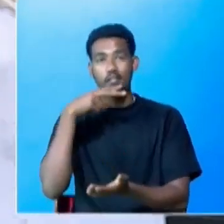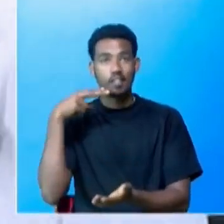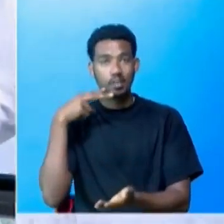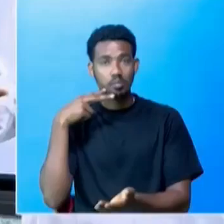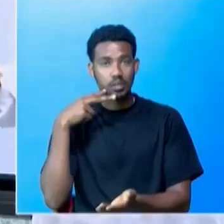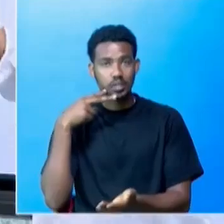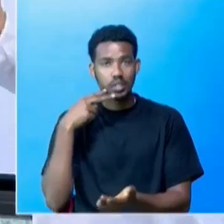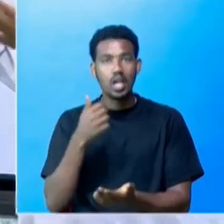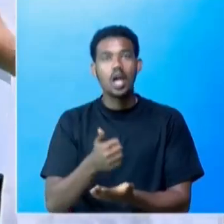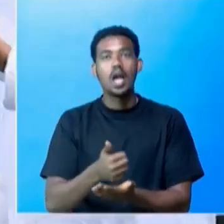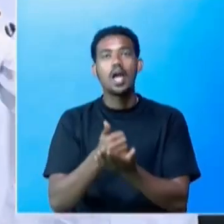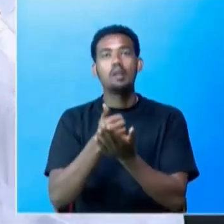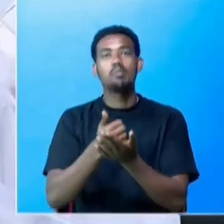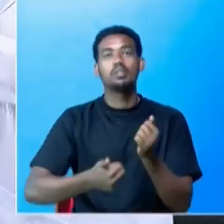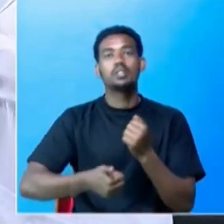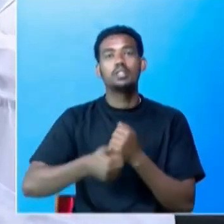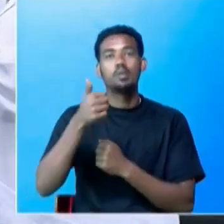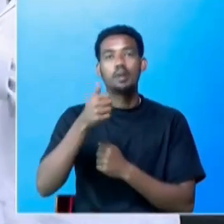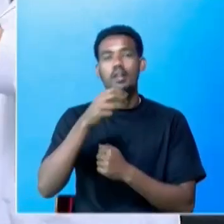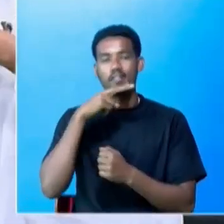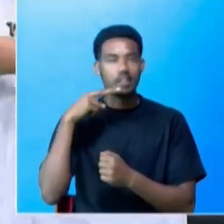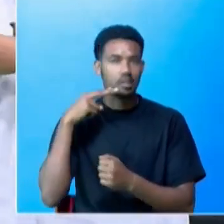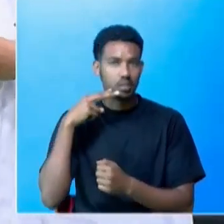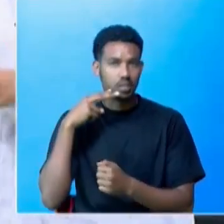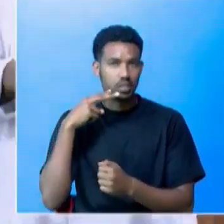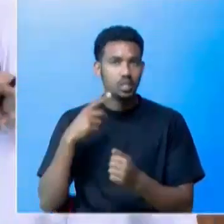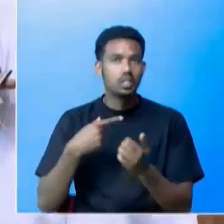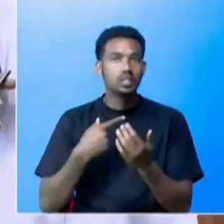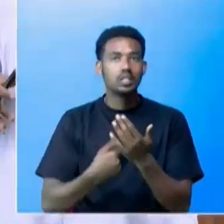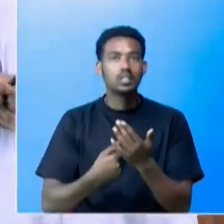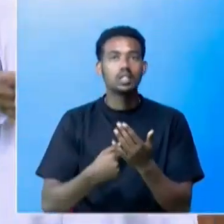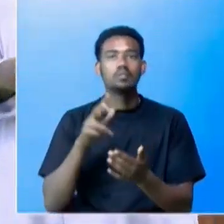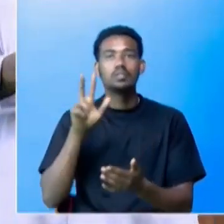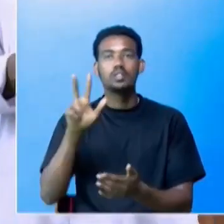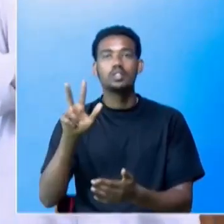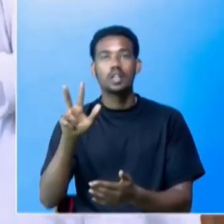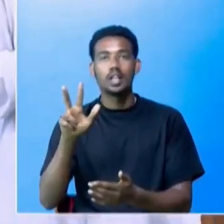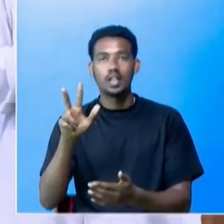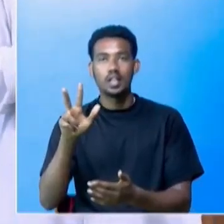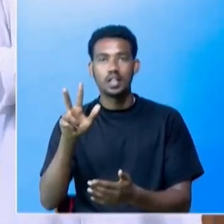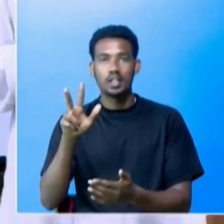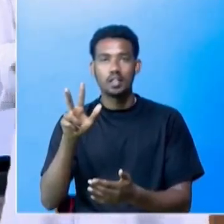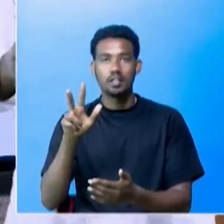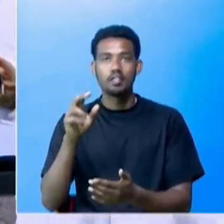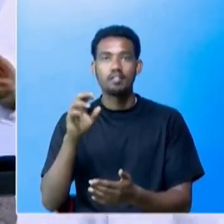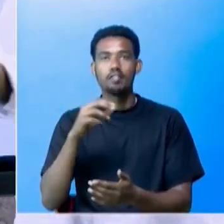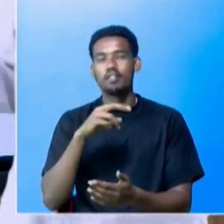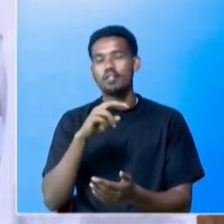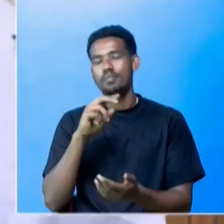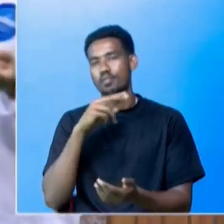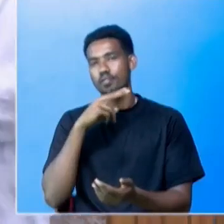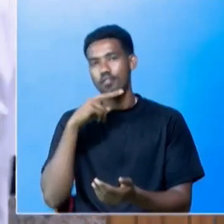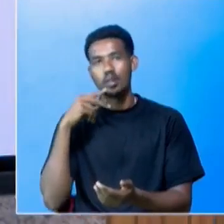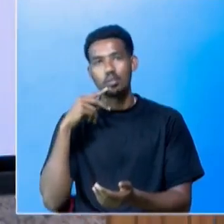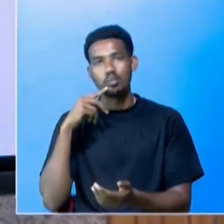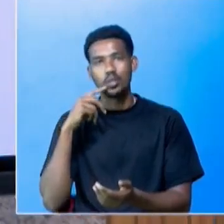is help the main verbs. That are three of them, verb to be, like,